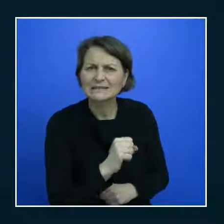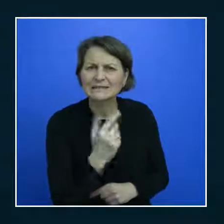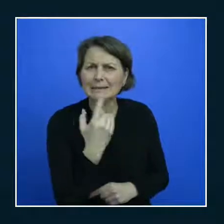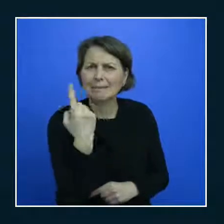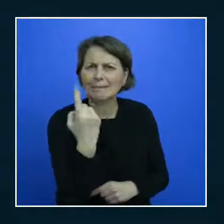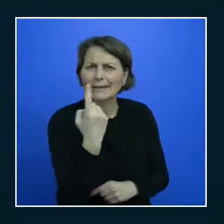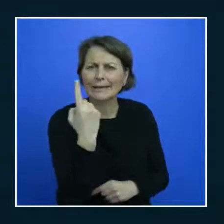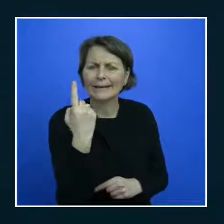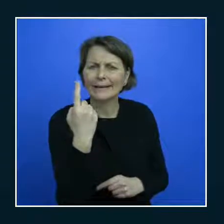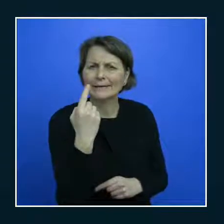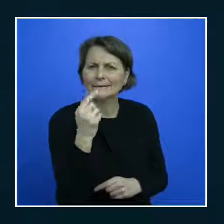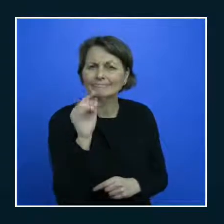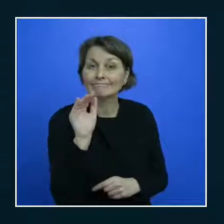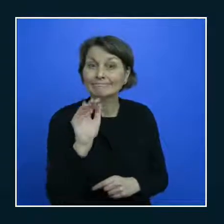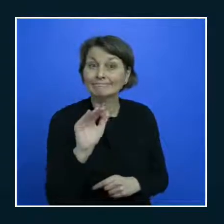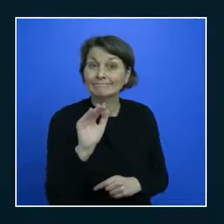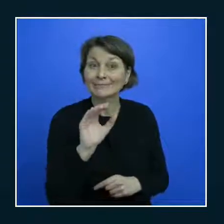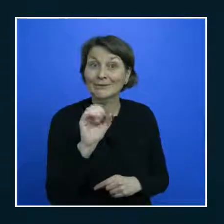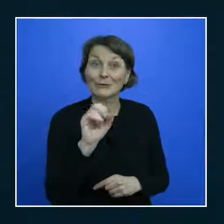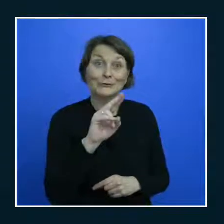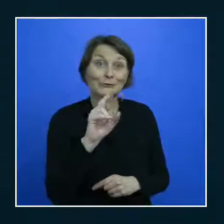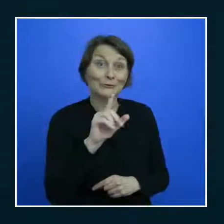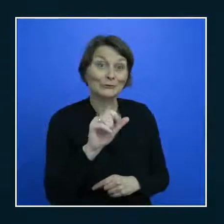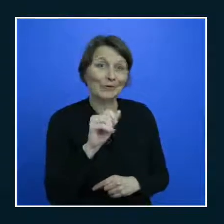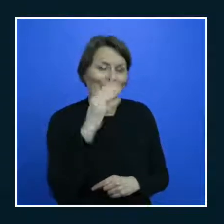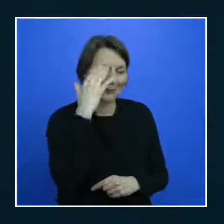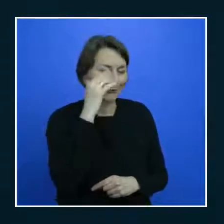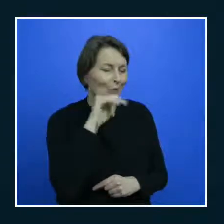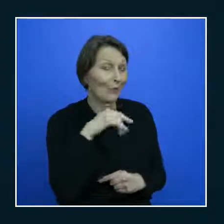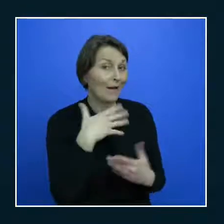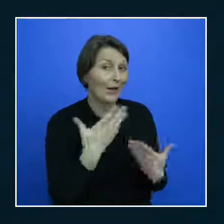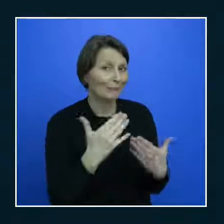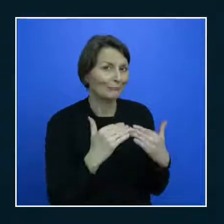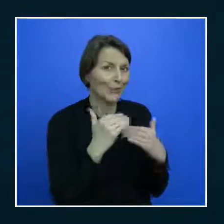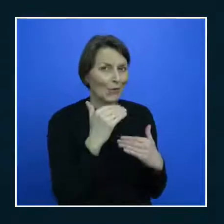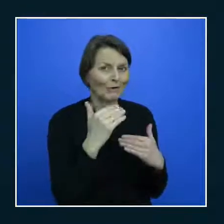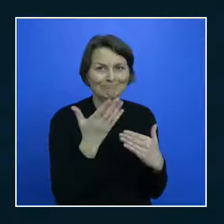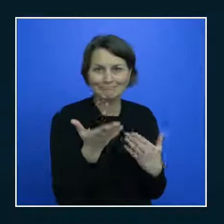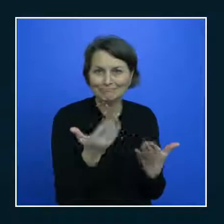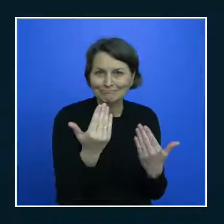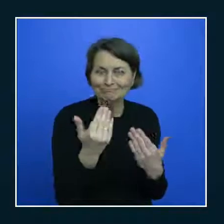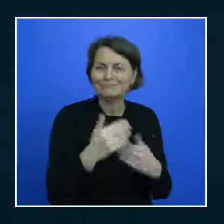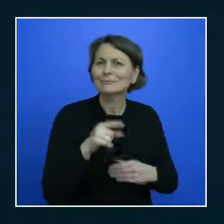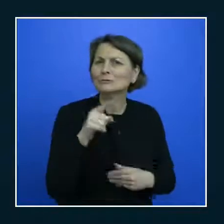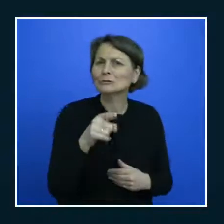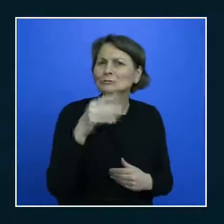So Suzanne, you did some research in that. Can you tell what it is all about?